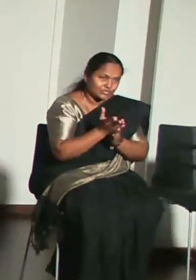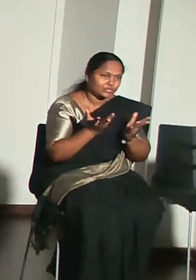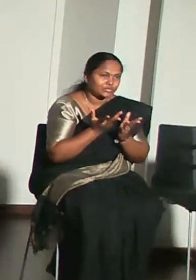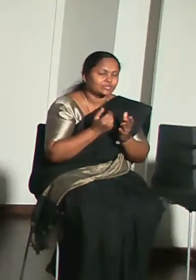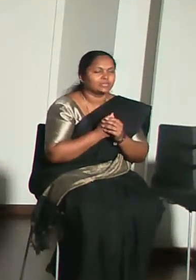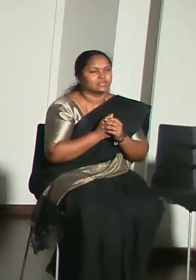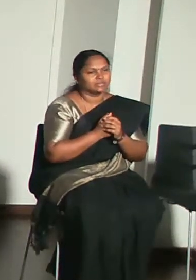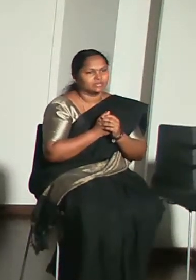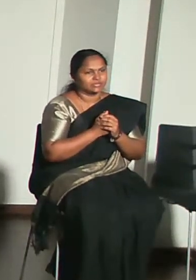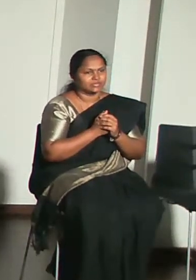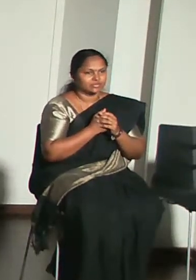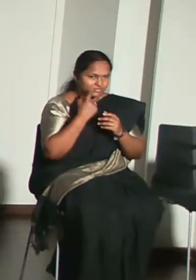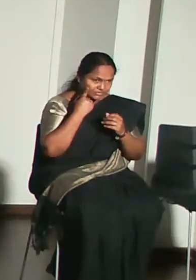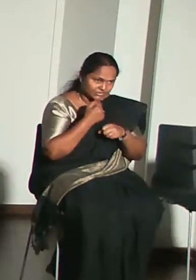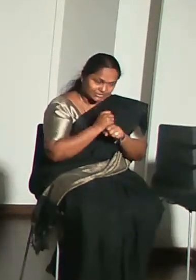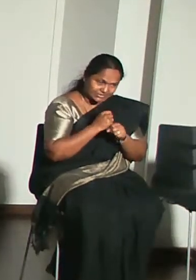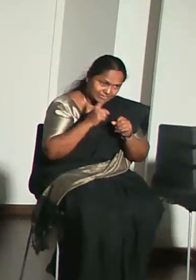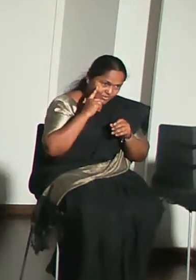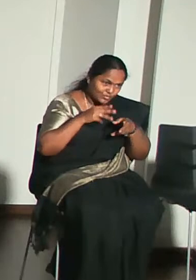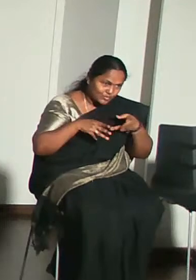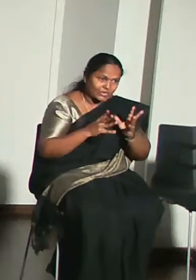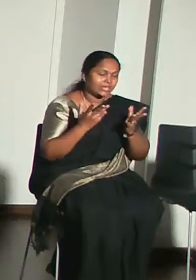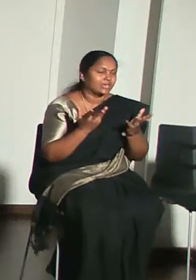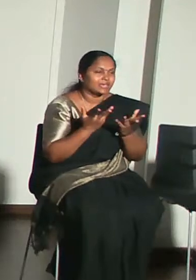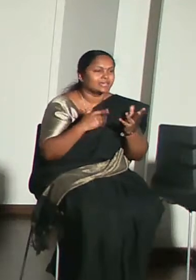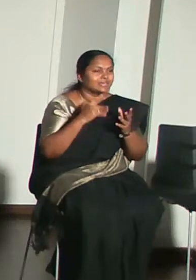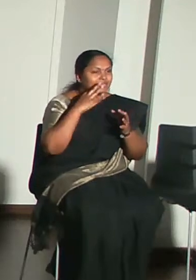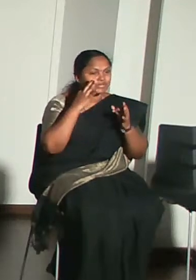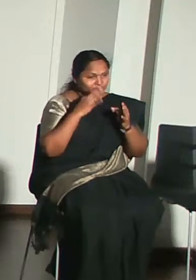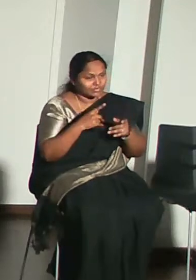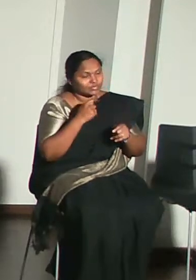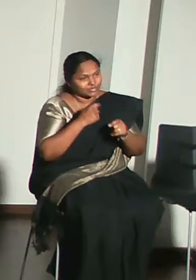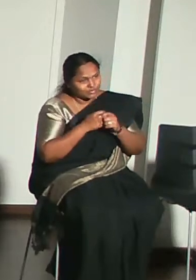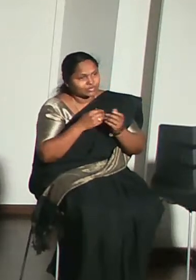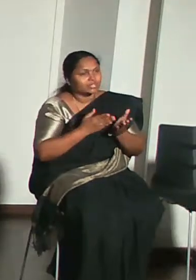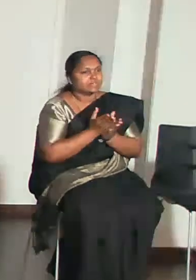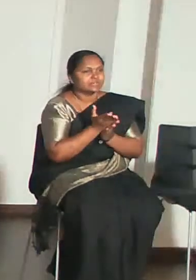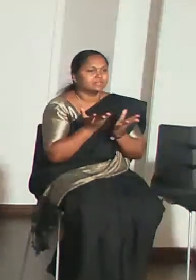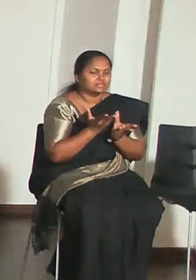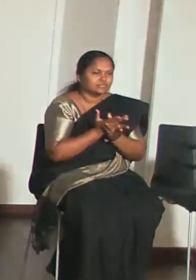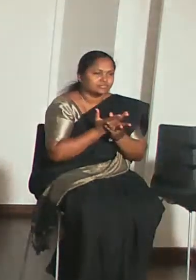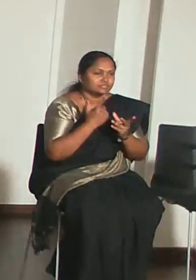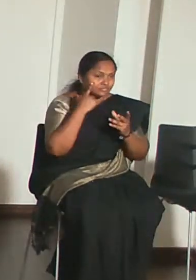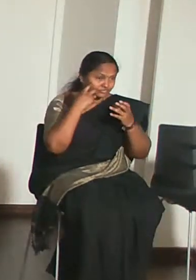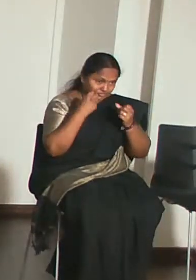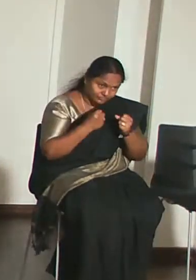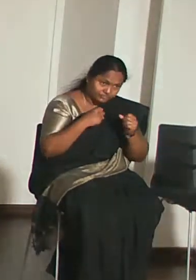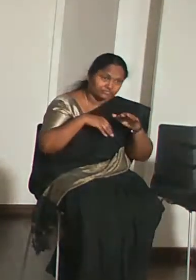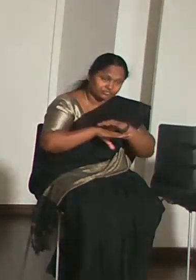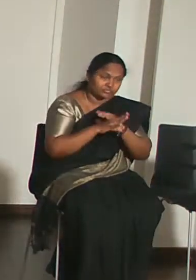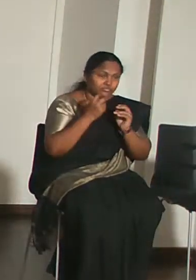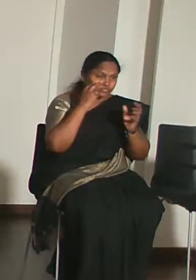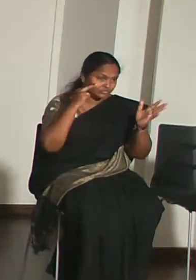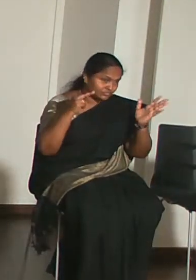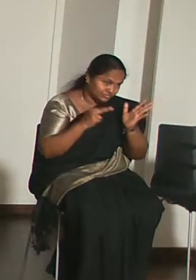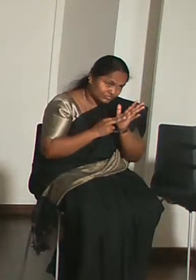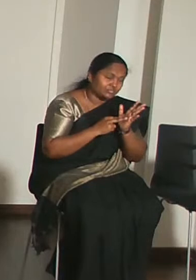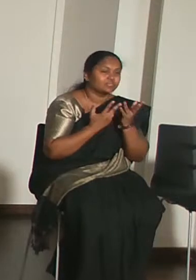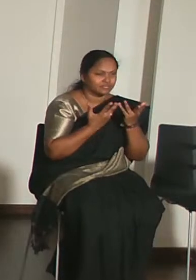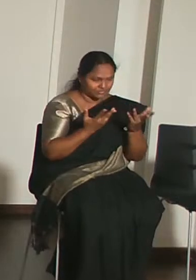um, curating as a way of actually working through arriving at looking in some